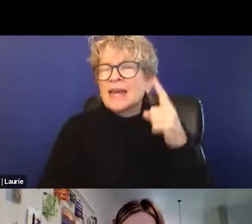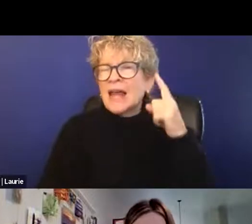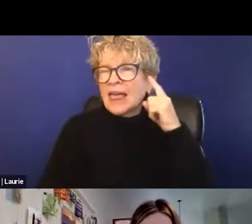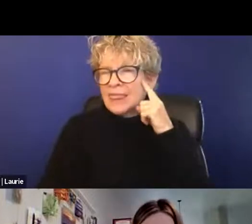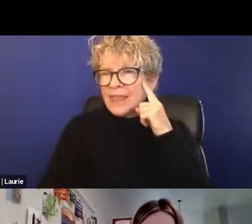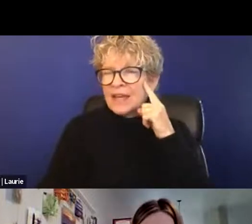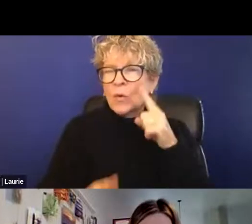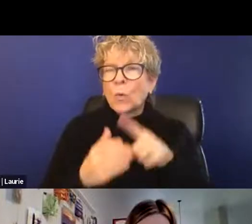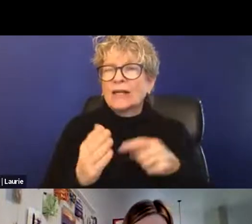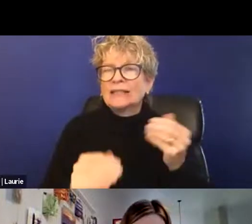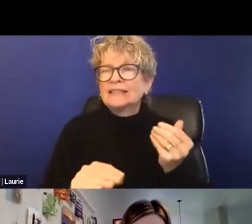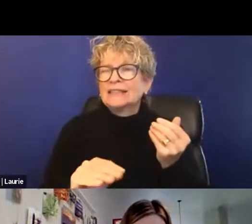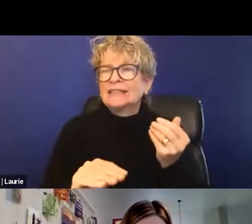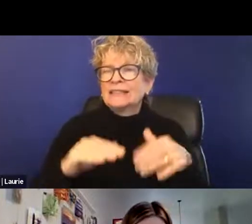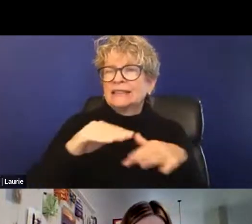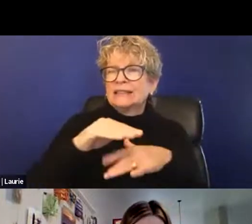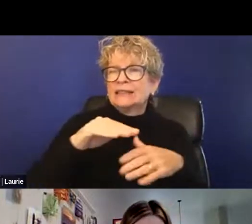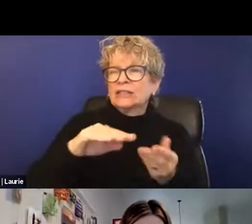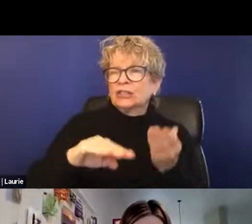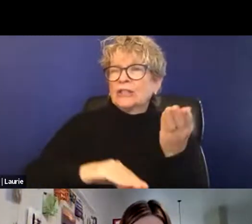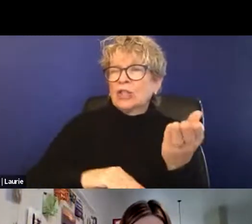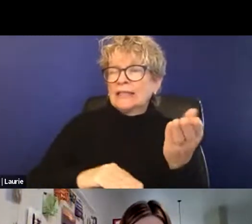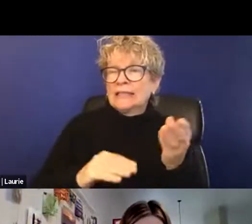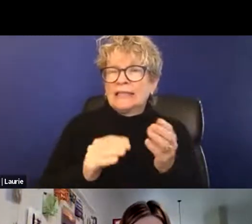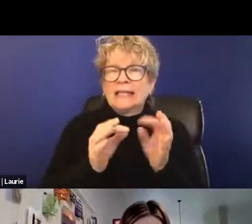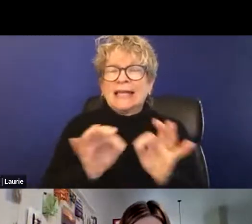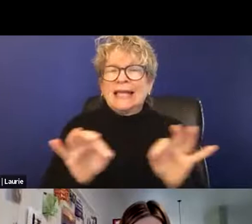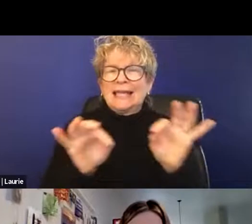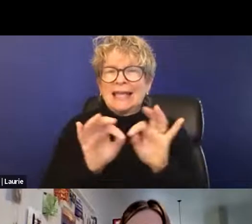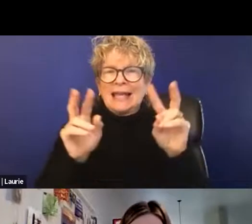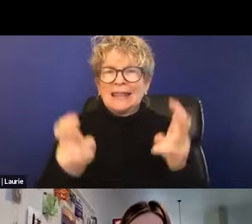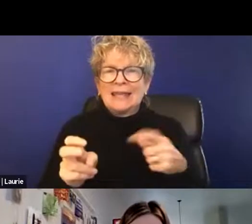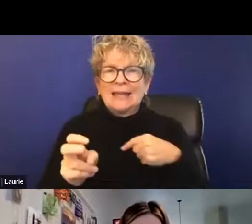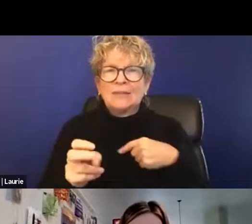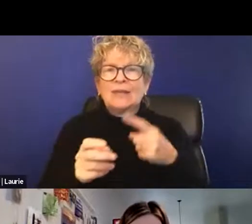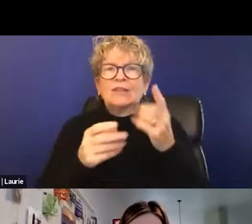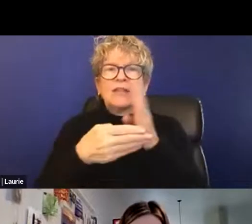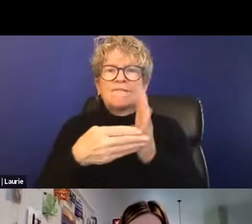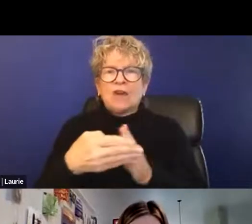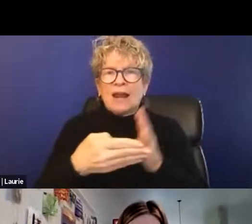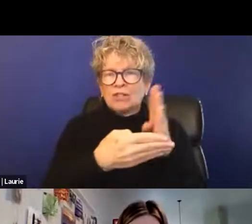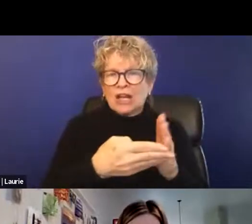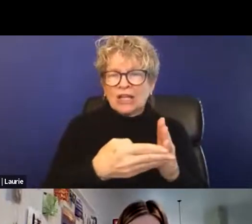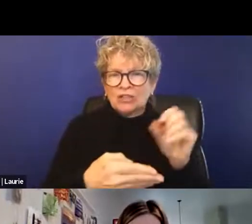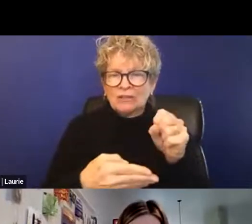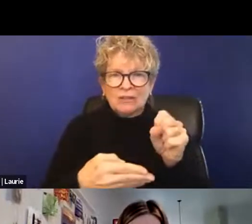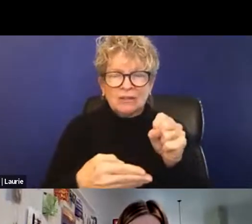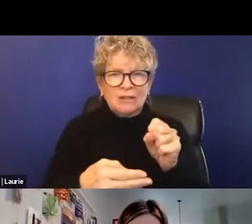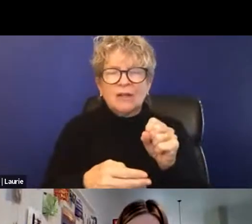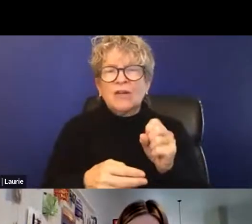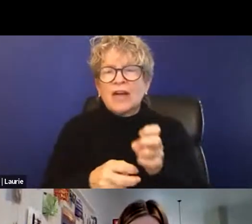in the key themes is that fragmentation, that really being able to tie all